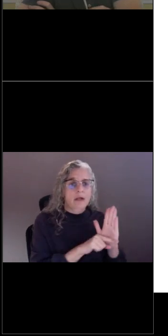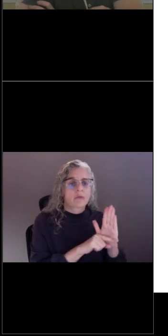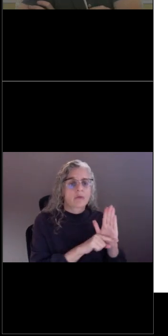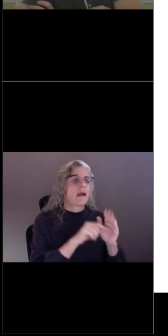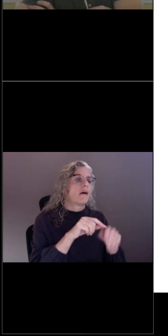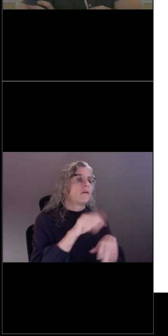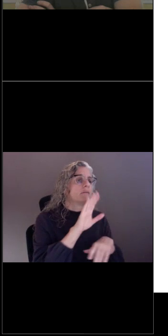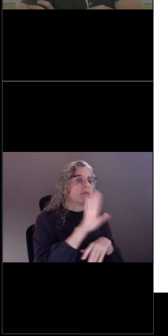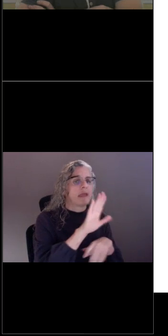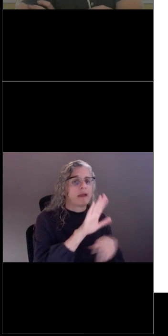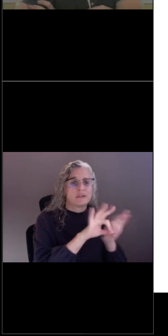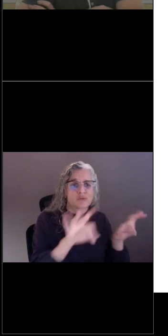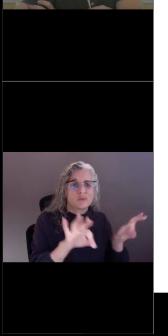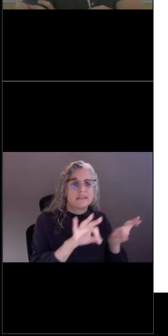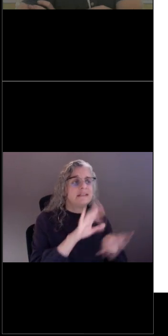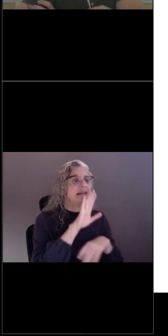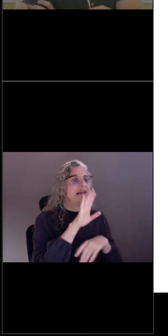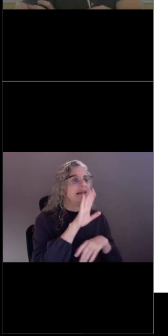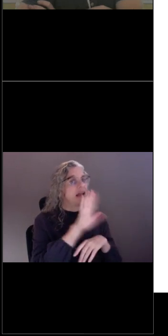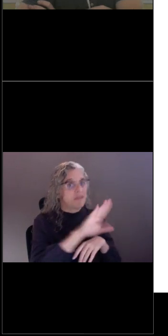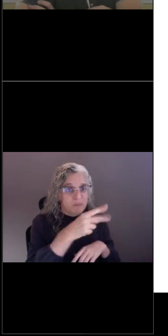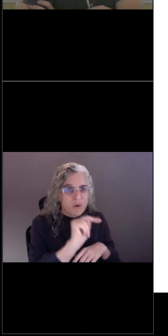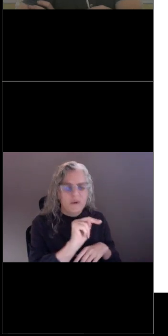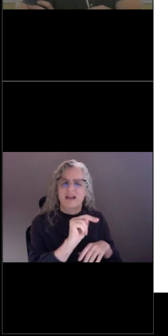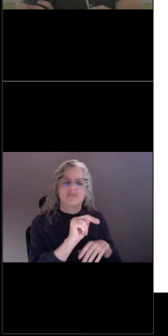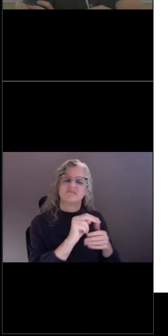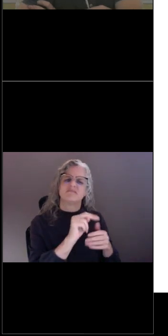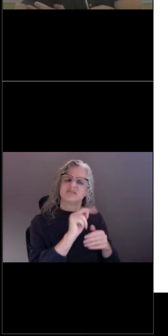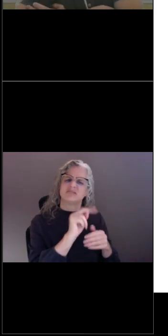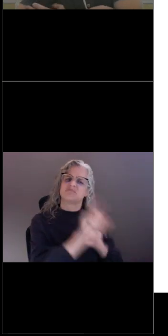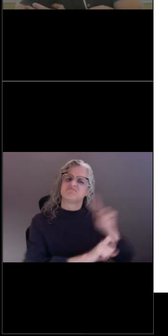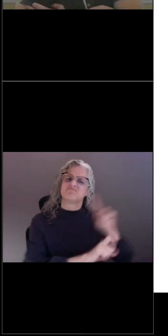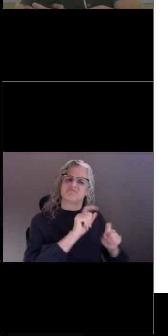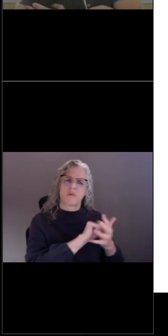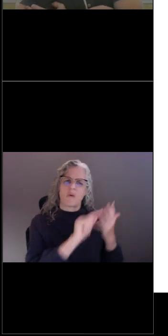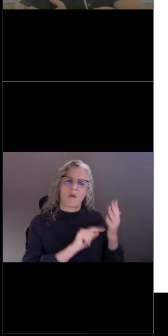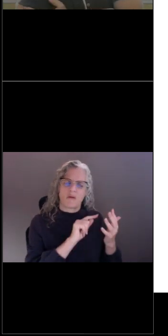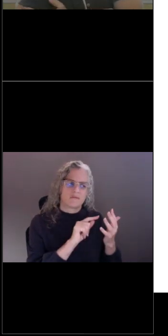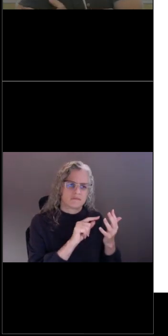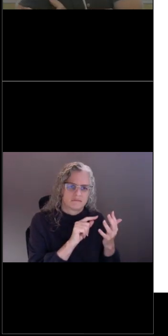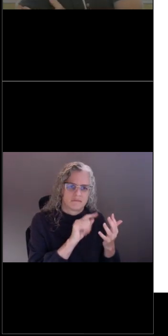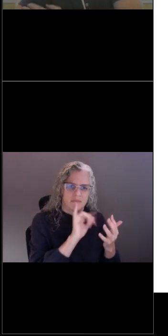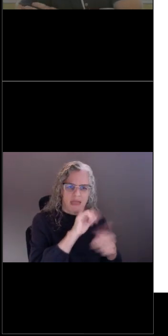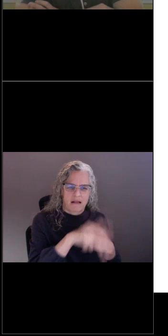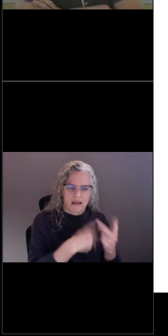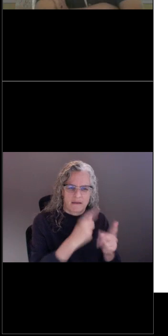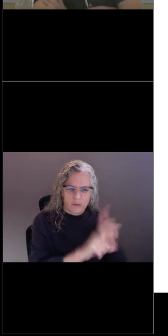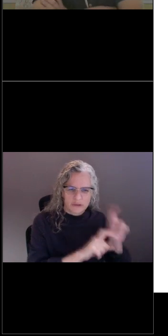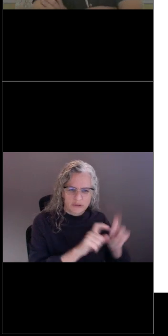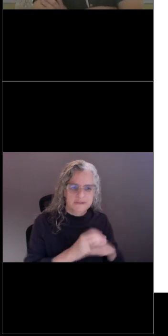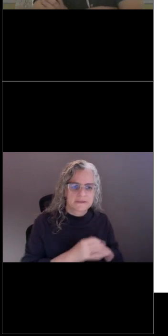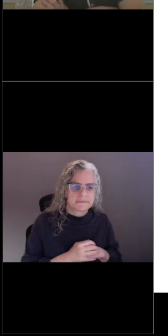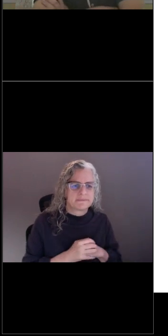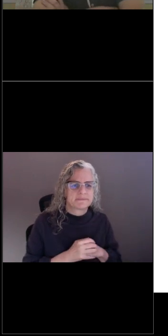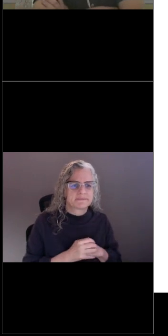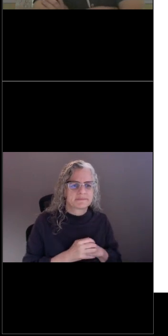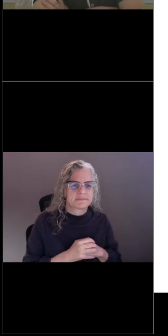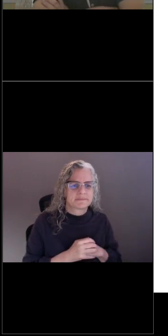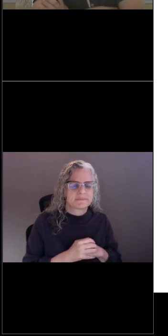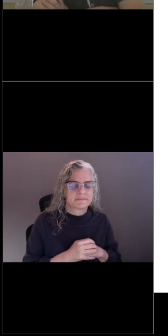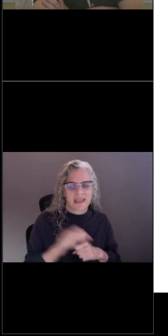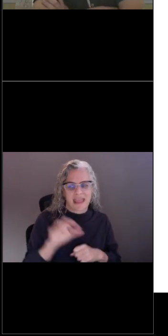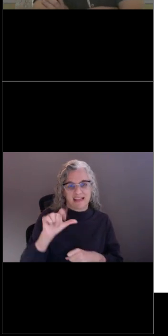information that you would use to talk about them, right? And what's important to note here, Lex also noted this,